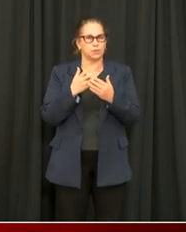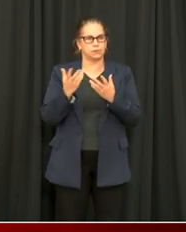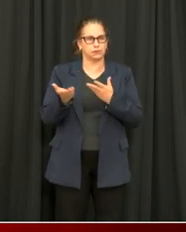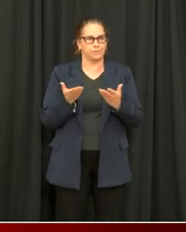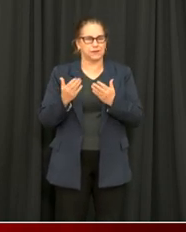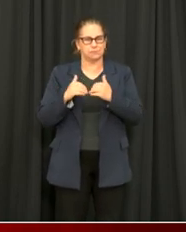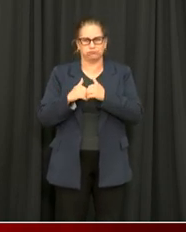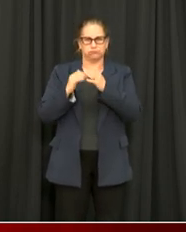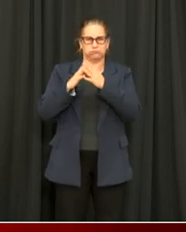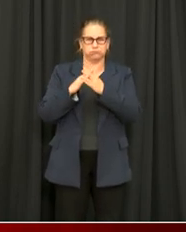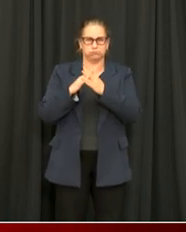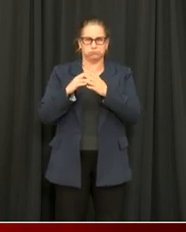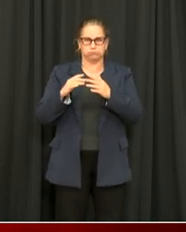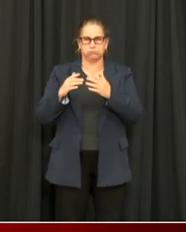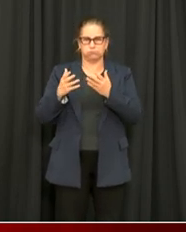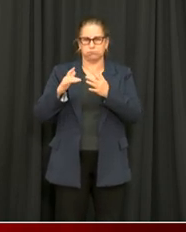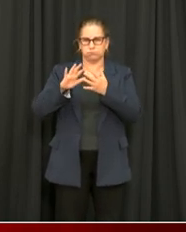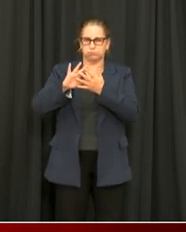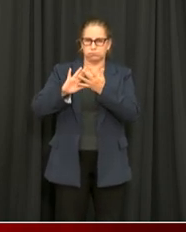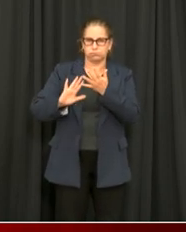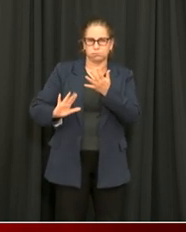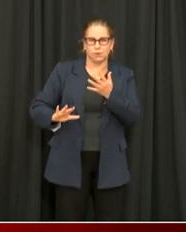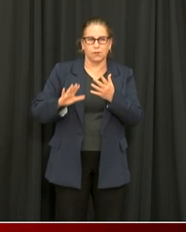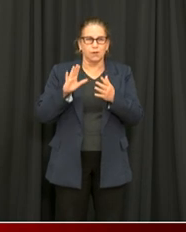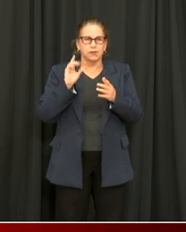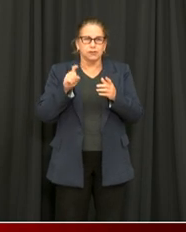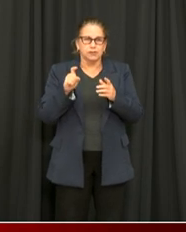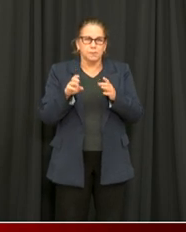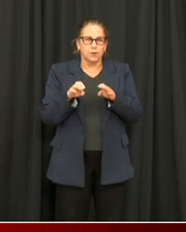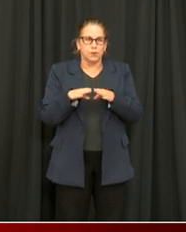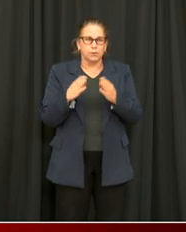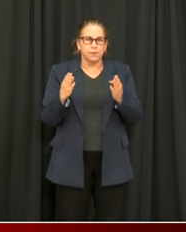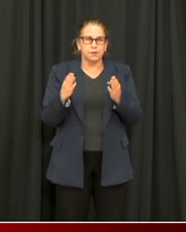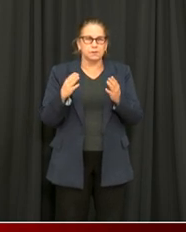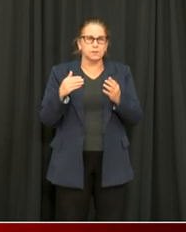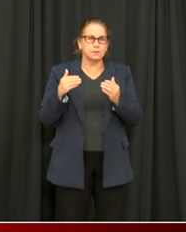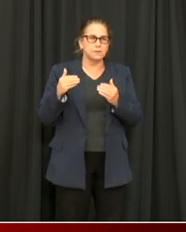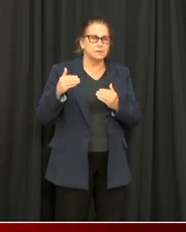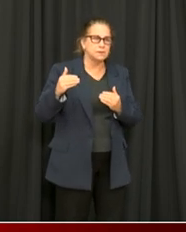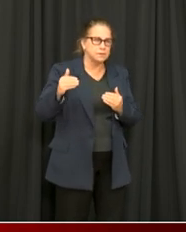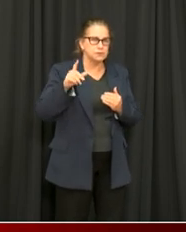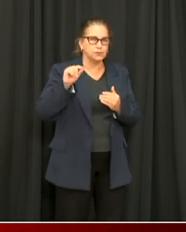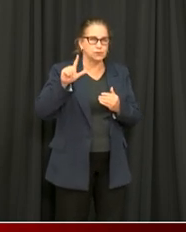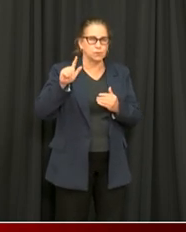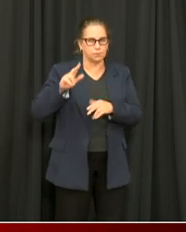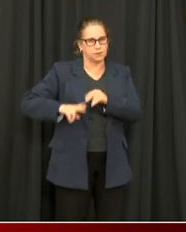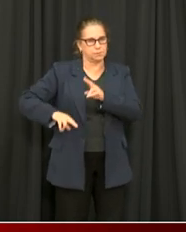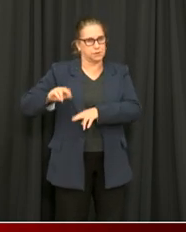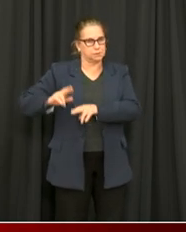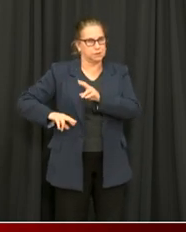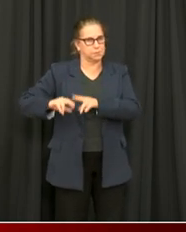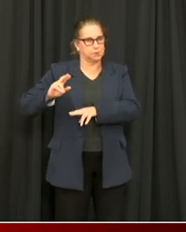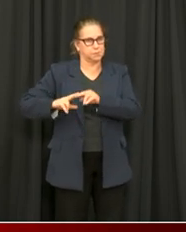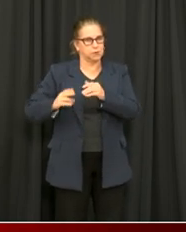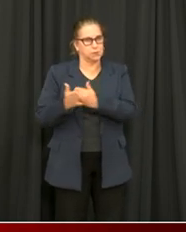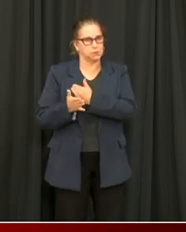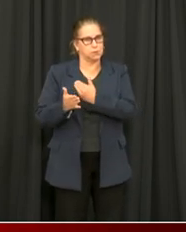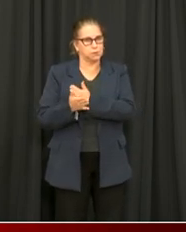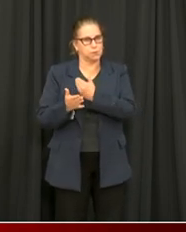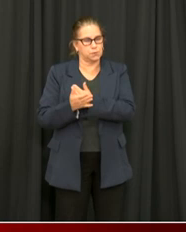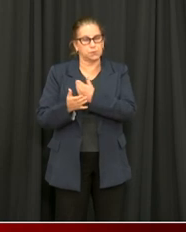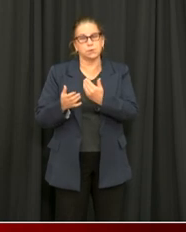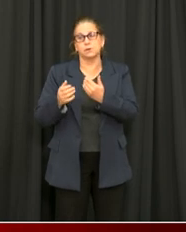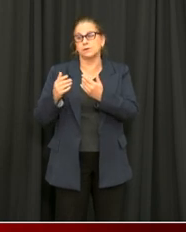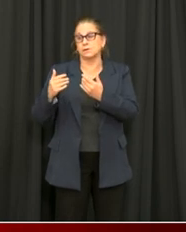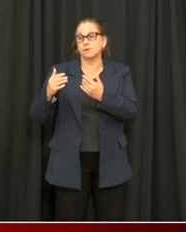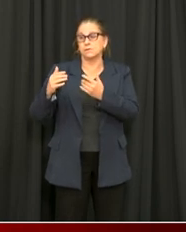open in calendar year 2021 and calendar year 2022. The second project that is before the